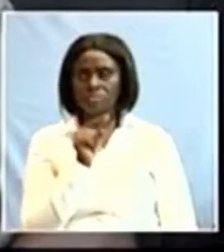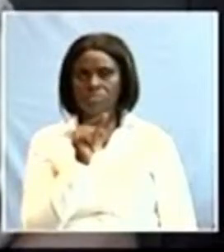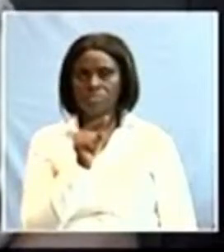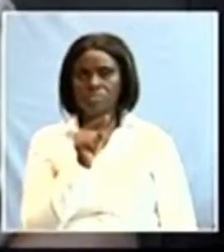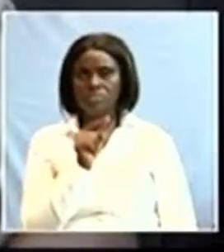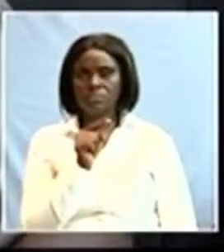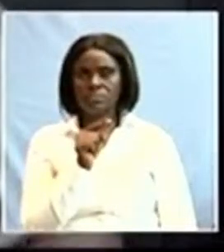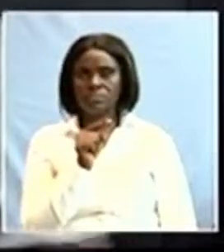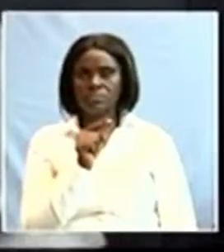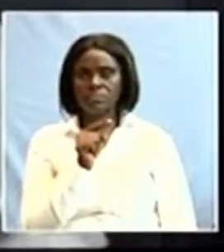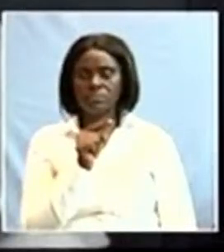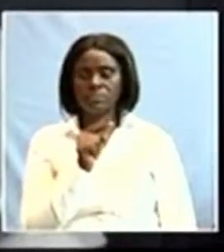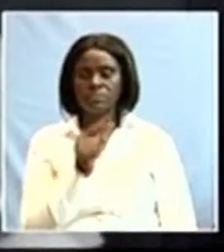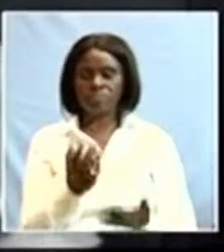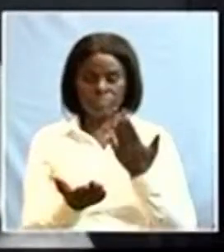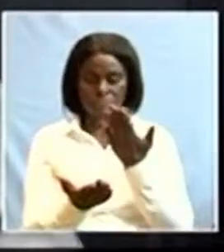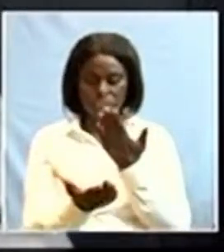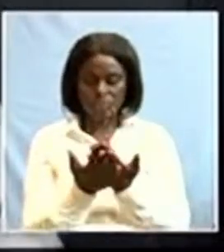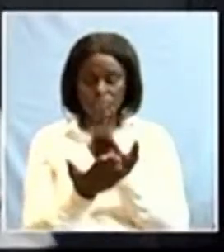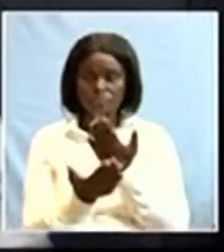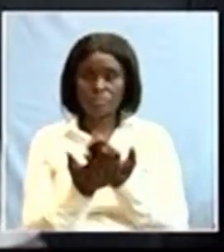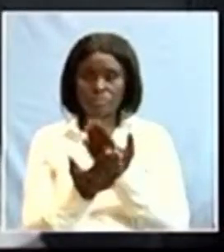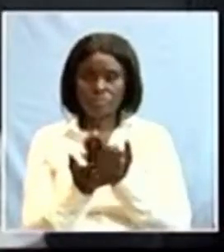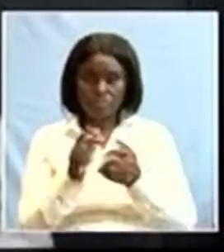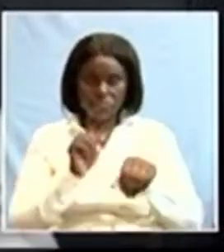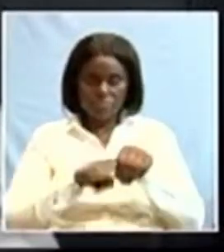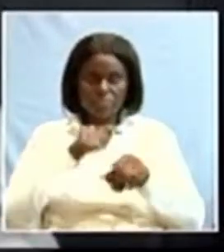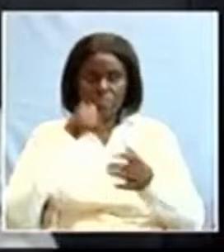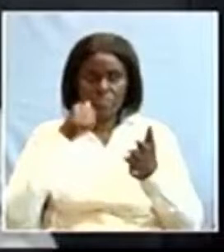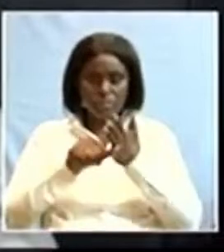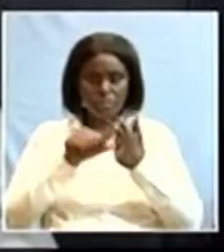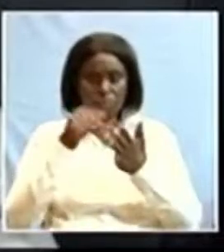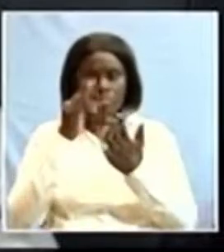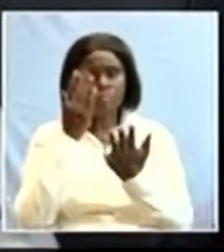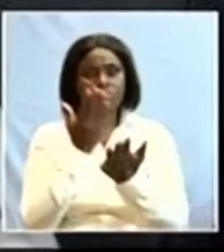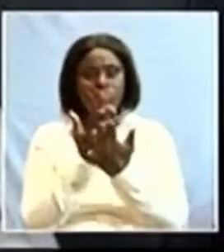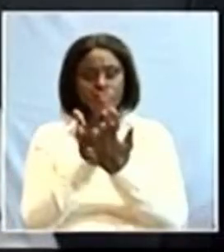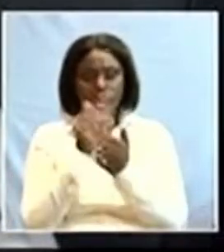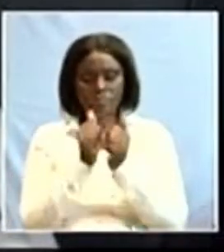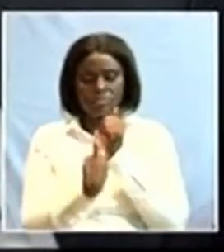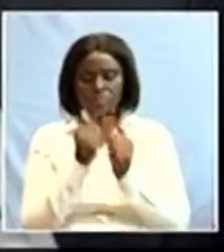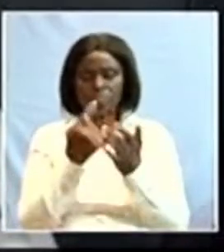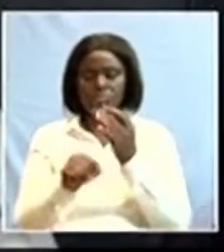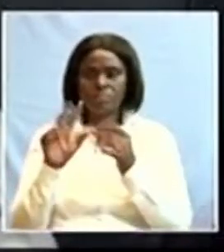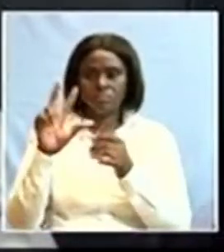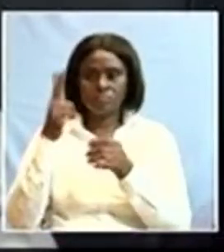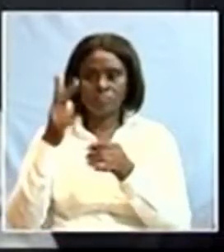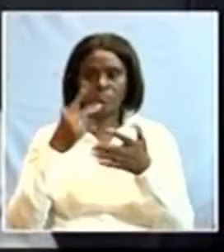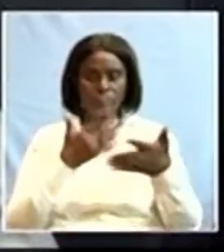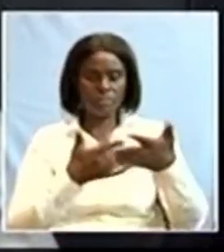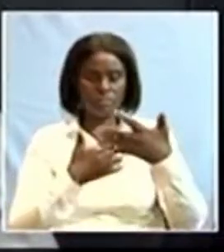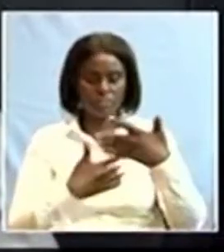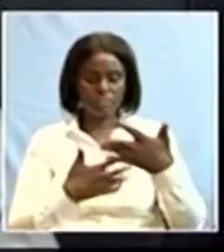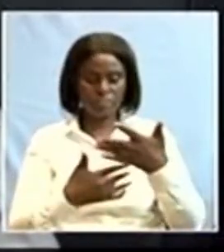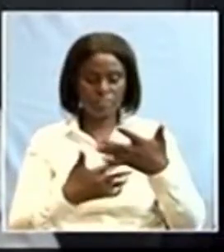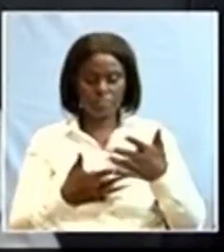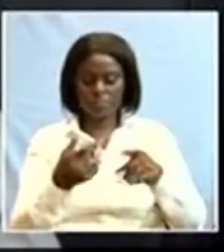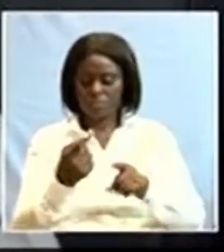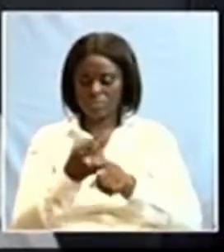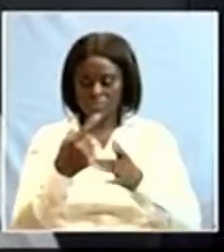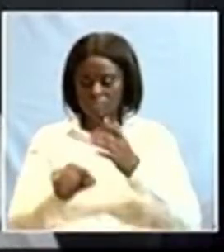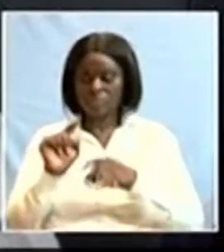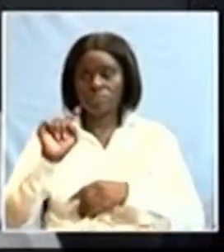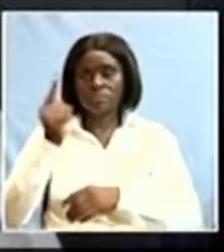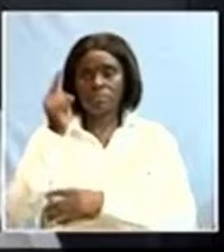At bid stage, the letter of bid, which is the third document from the